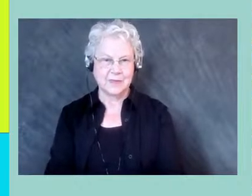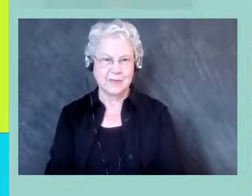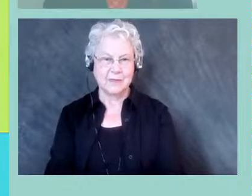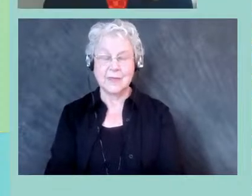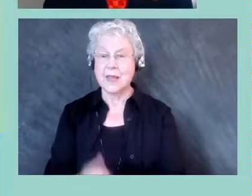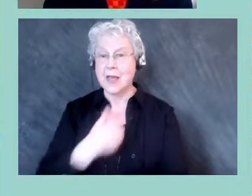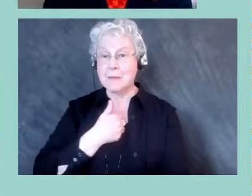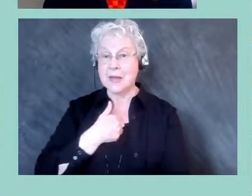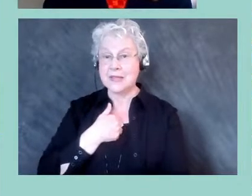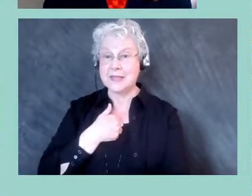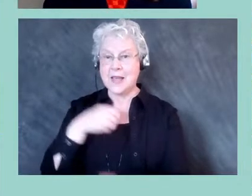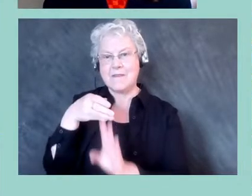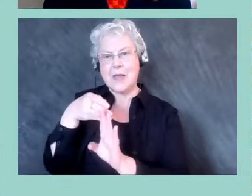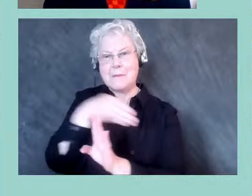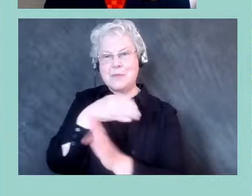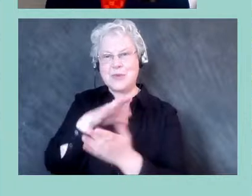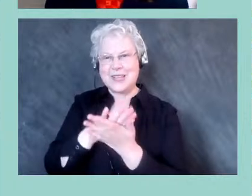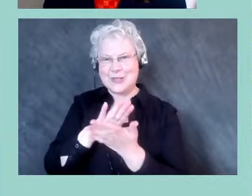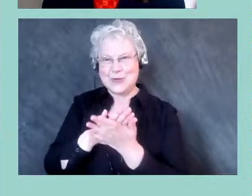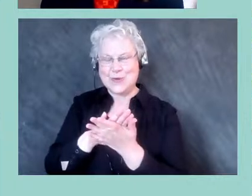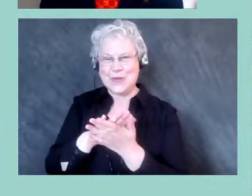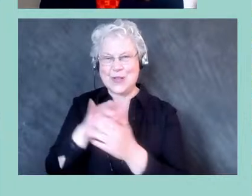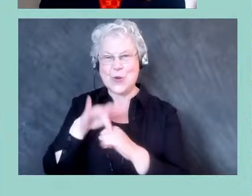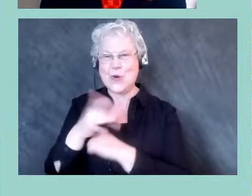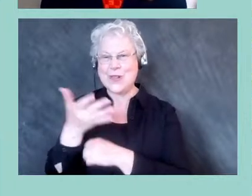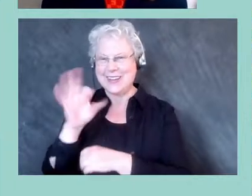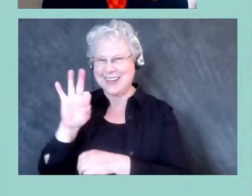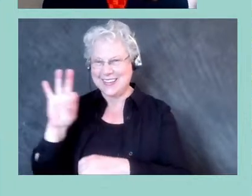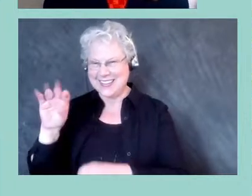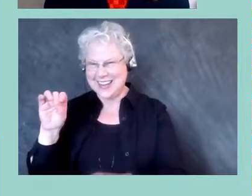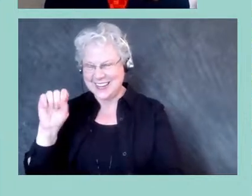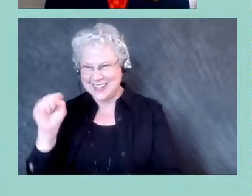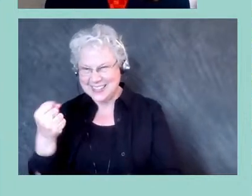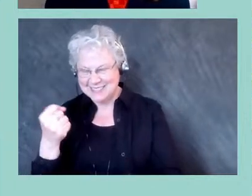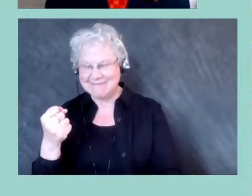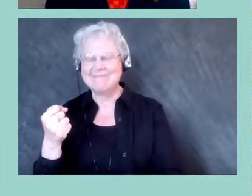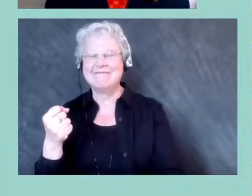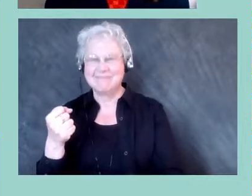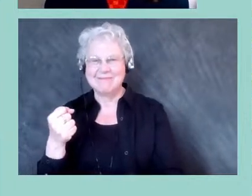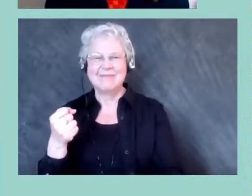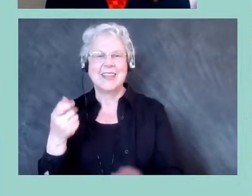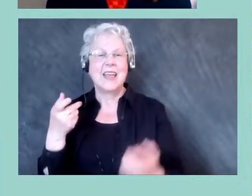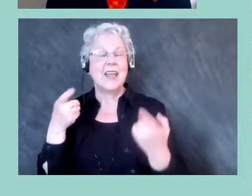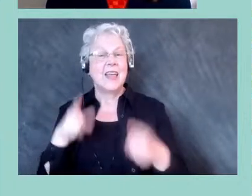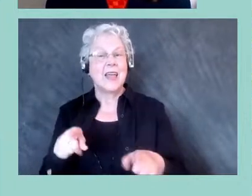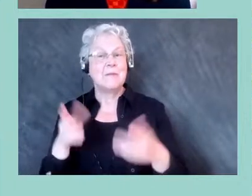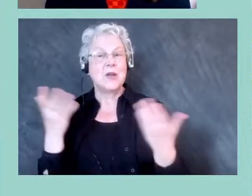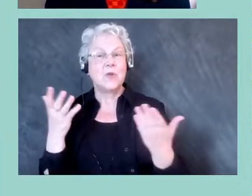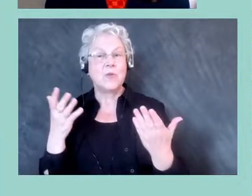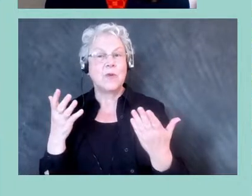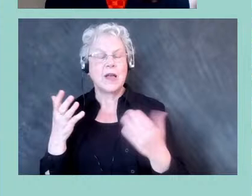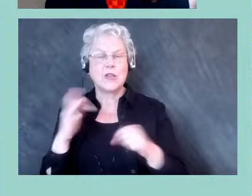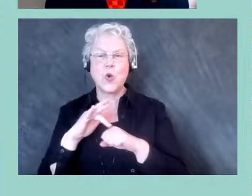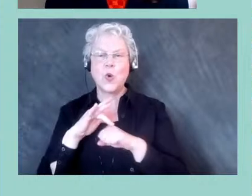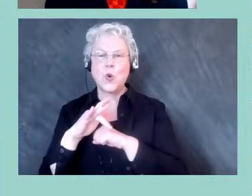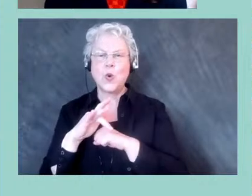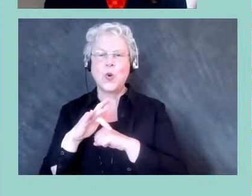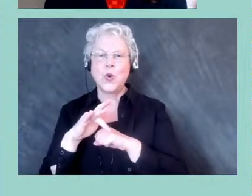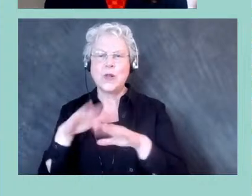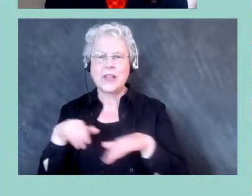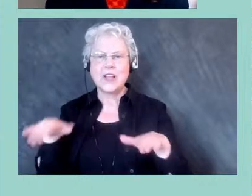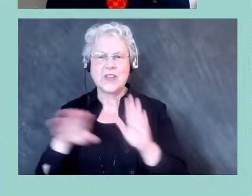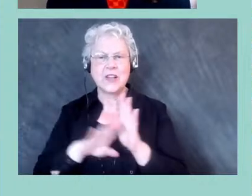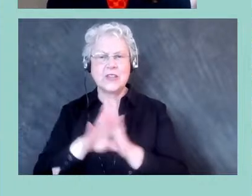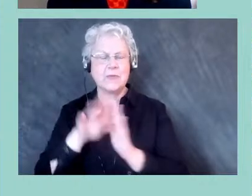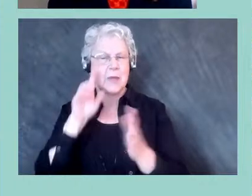I was in preschool in the early 90s when early childhood development research